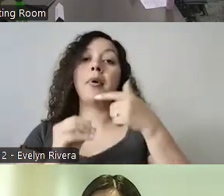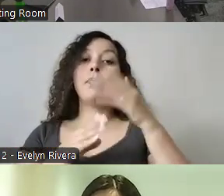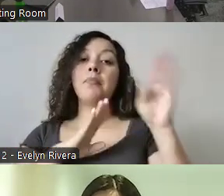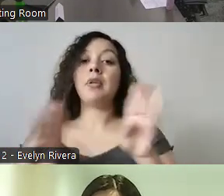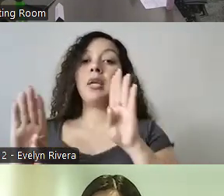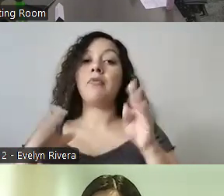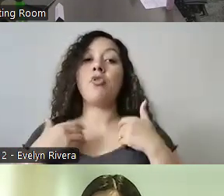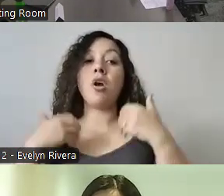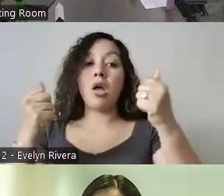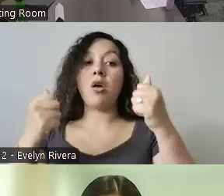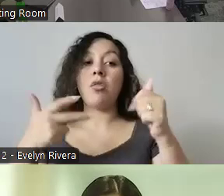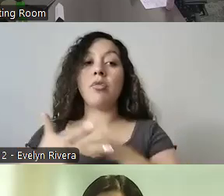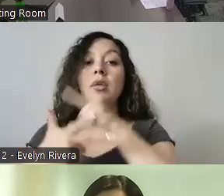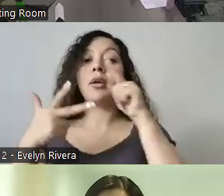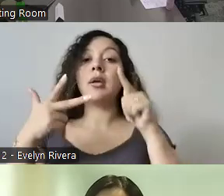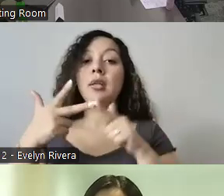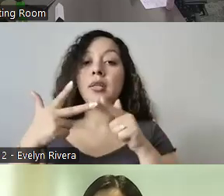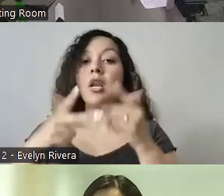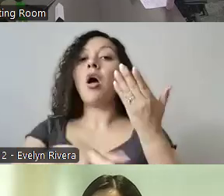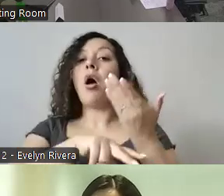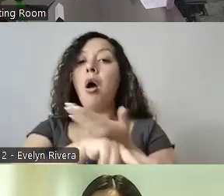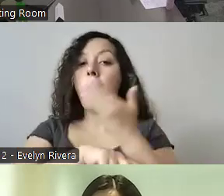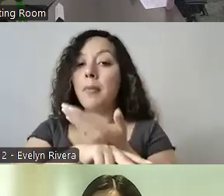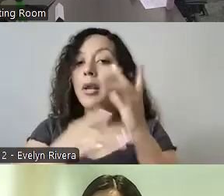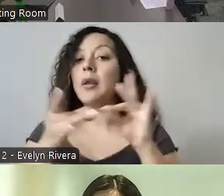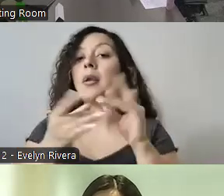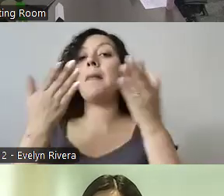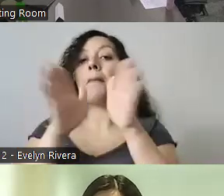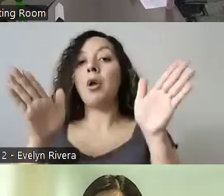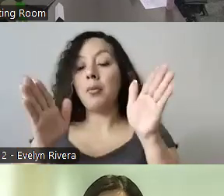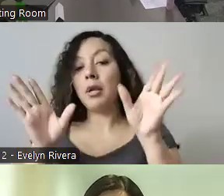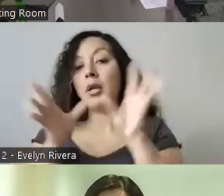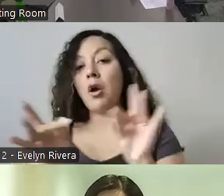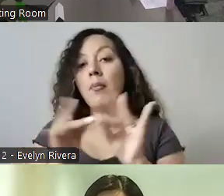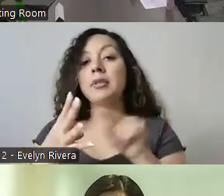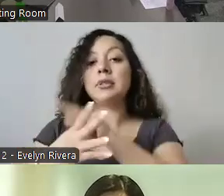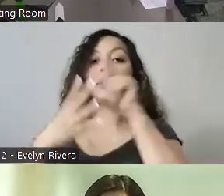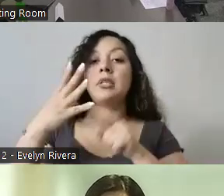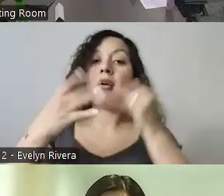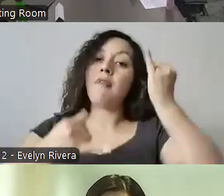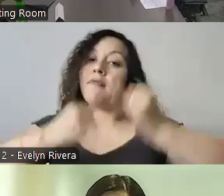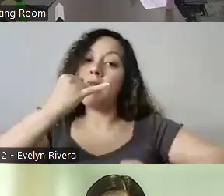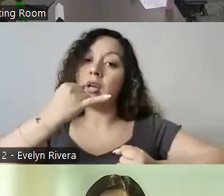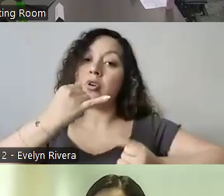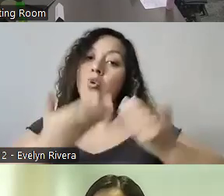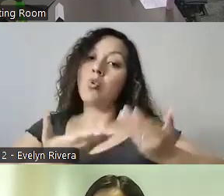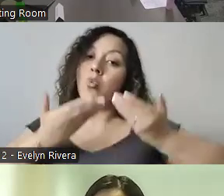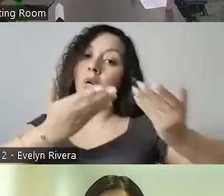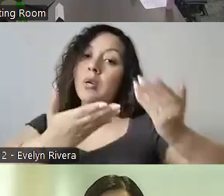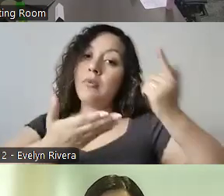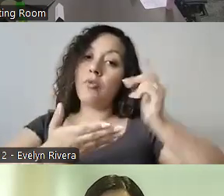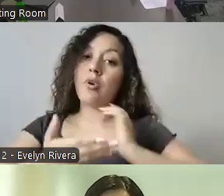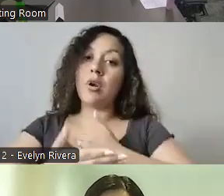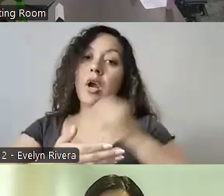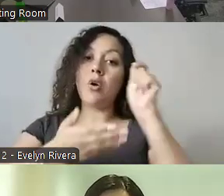the legislative update with public comments and finalizing our recommendations to our secretary. Go ahead and